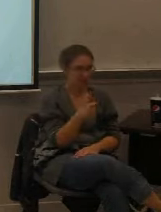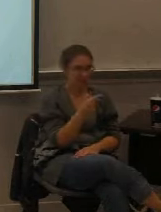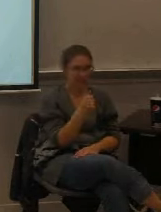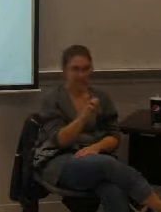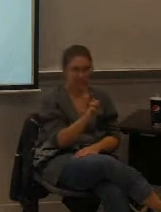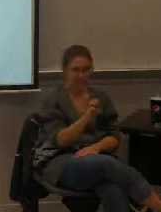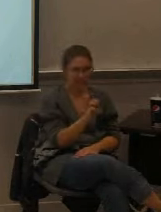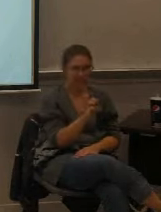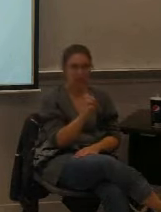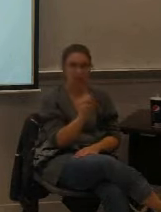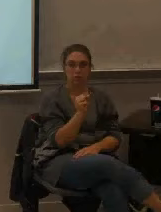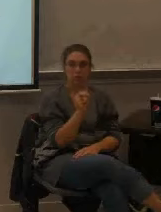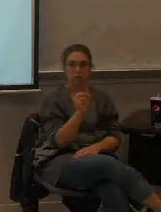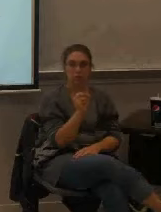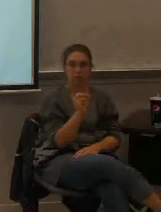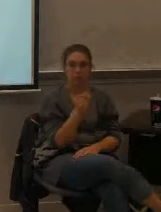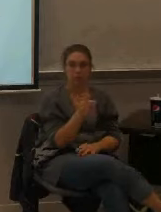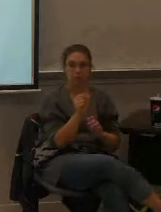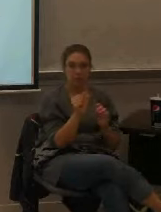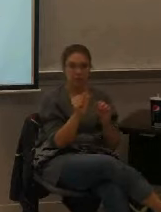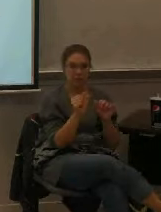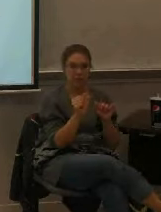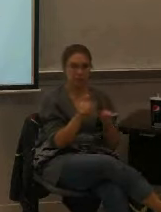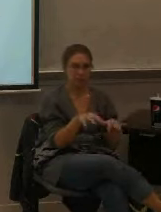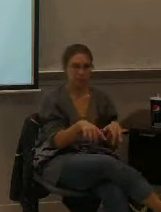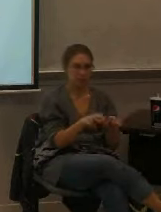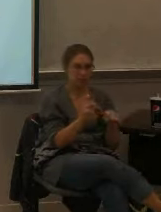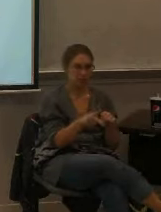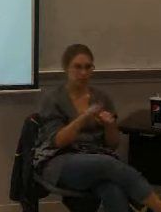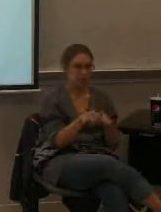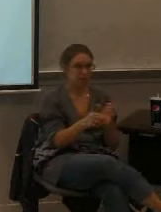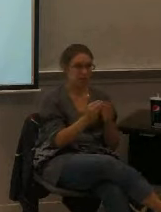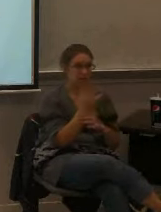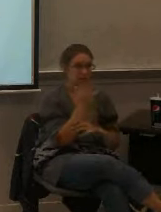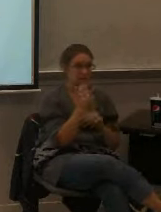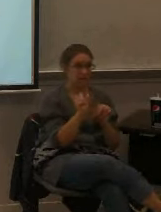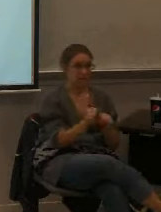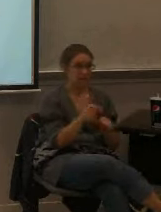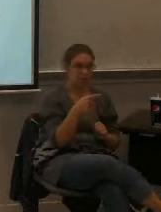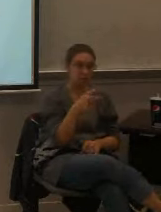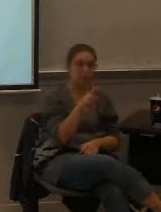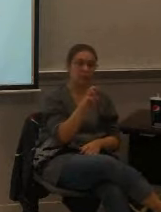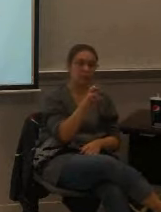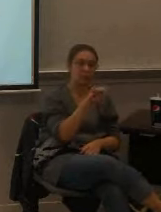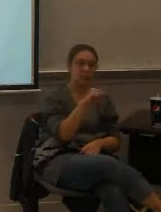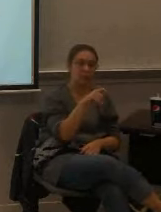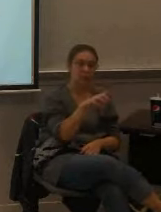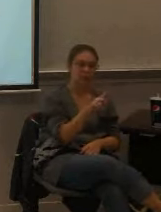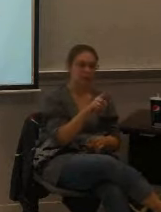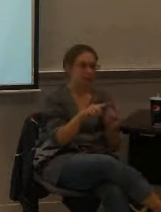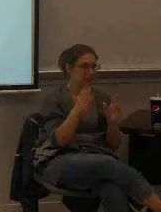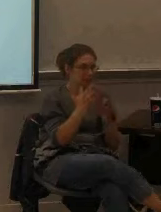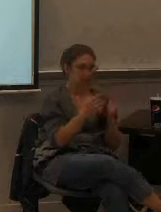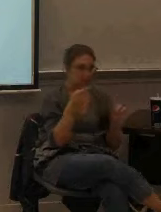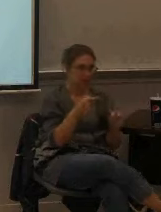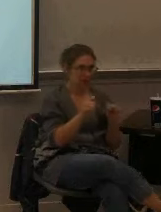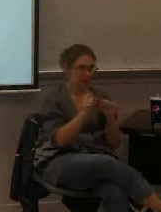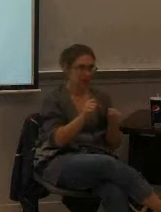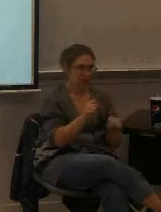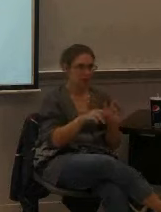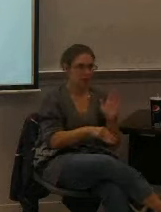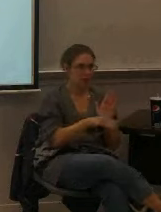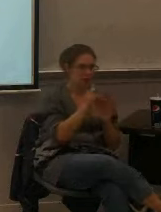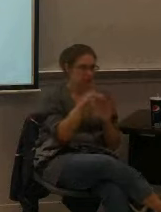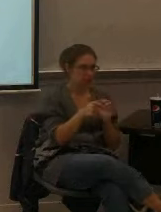cycle. And so it can be taken up by the plants, it can be precipitated, but at some point the system saturates